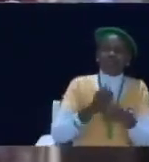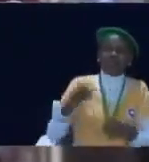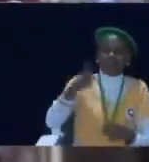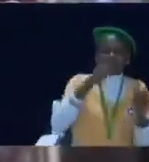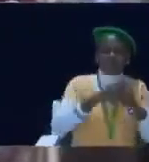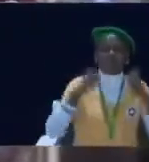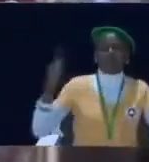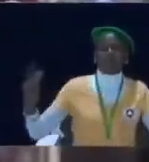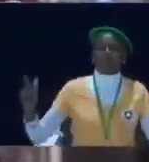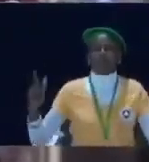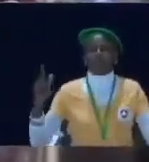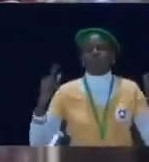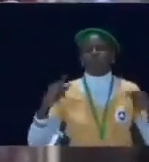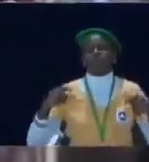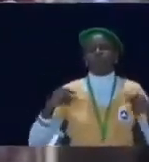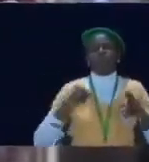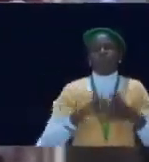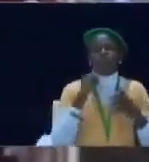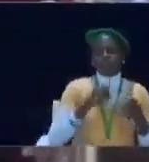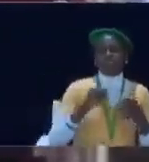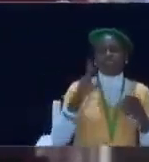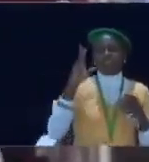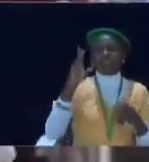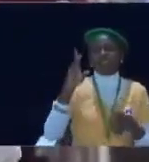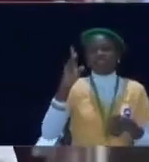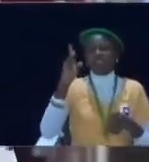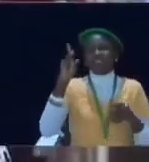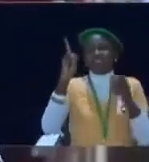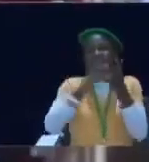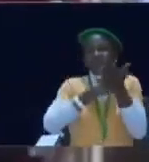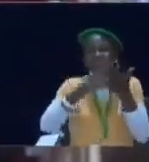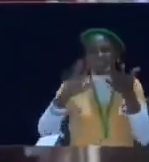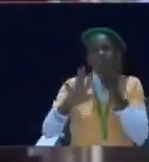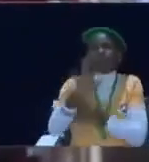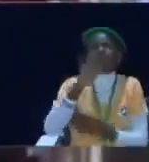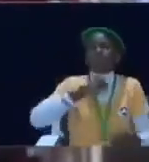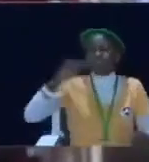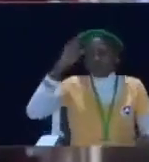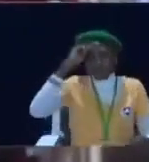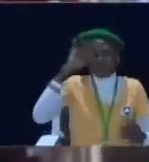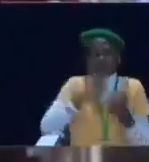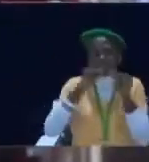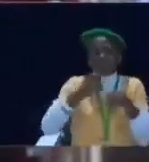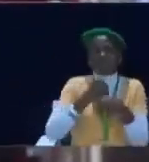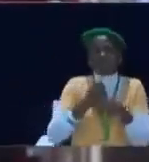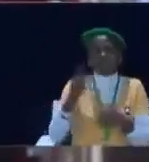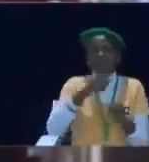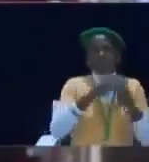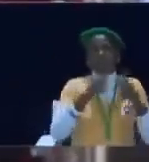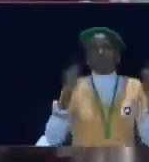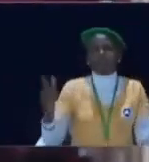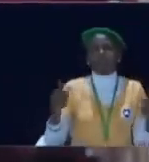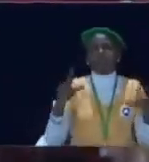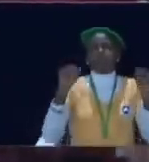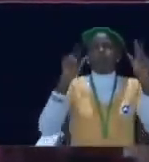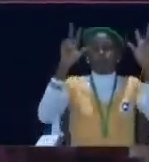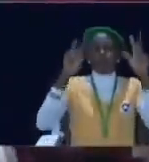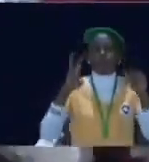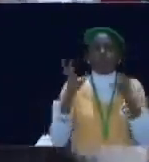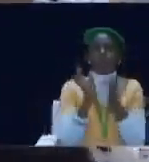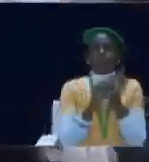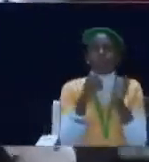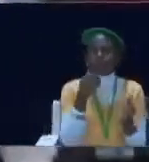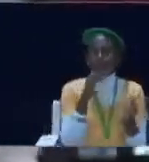great. It is divinity, God in a man, that can make you great. No wonder the Bible